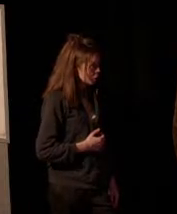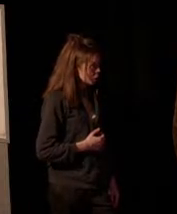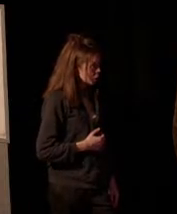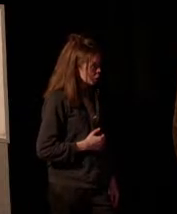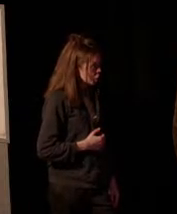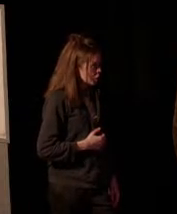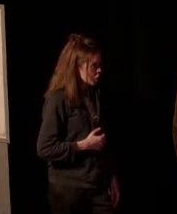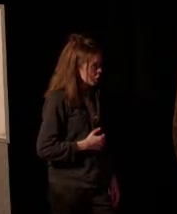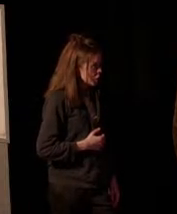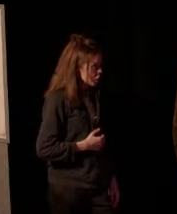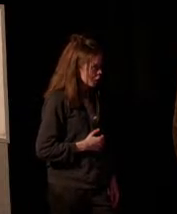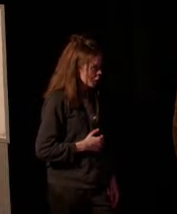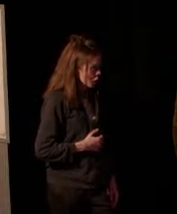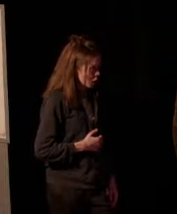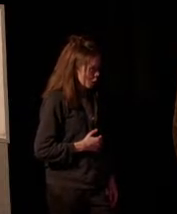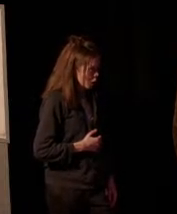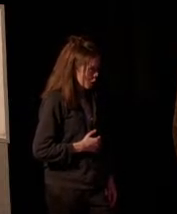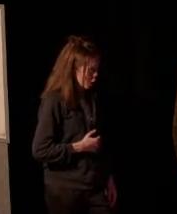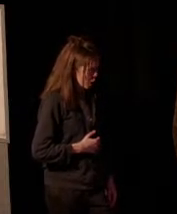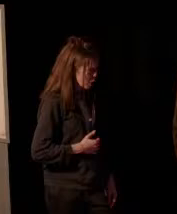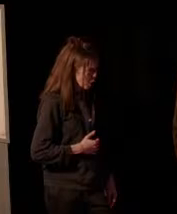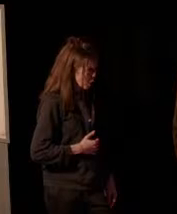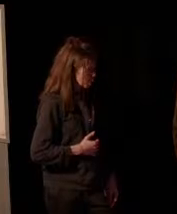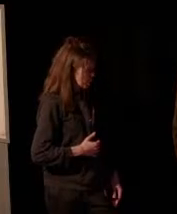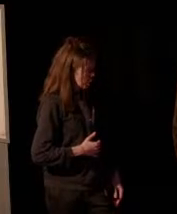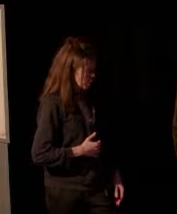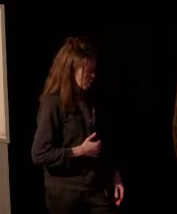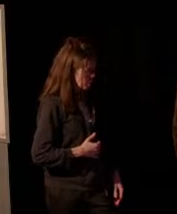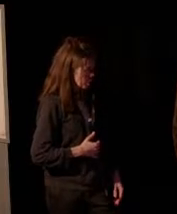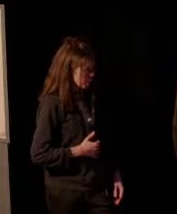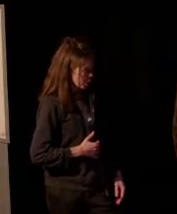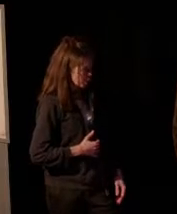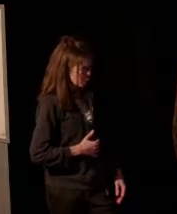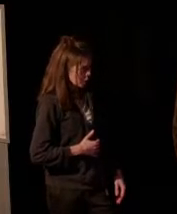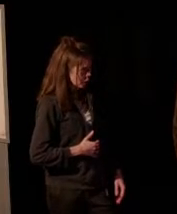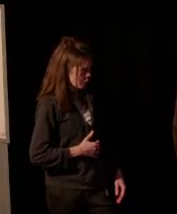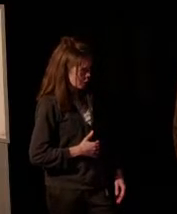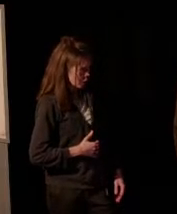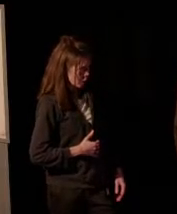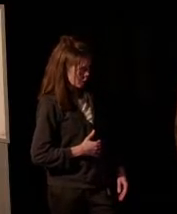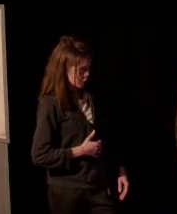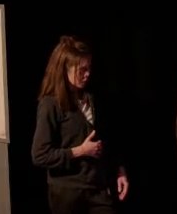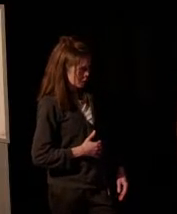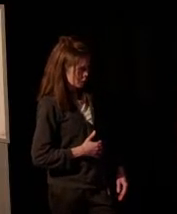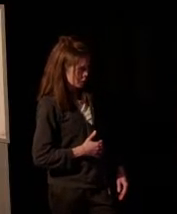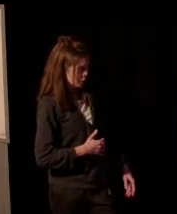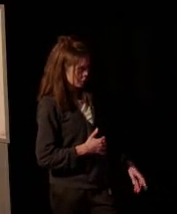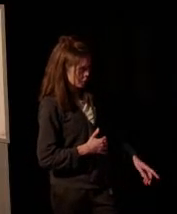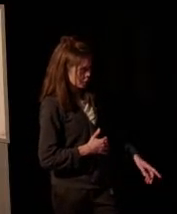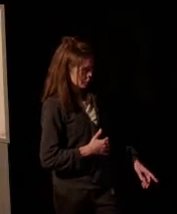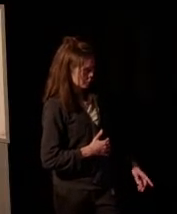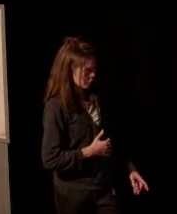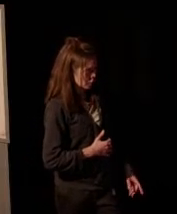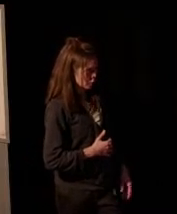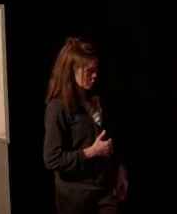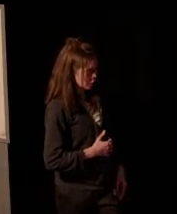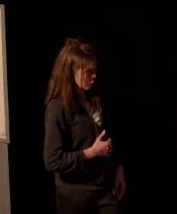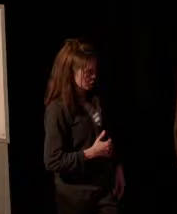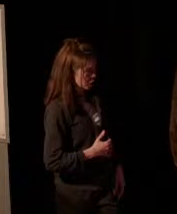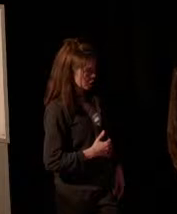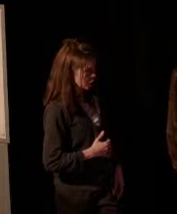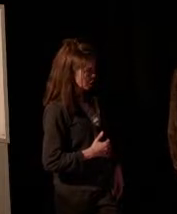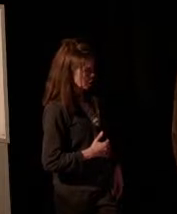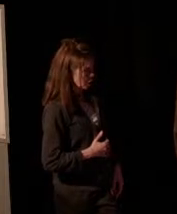No! If I am unsound on which I build upon, then the earth is not strong enough to bear a schoolboy's top.